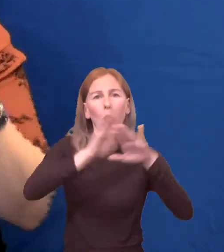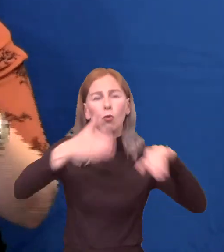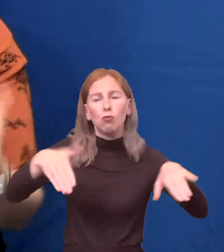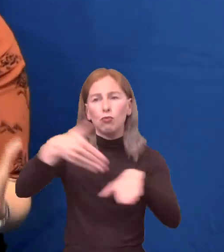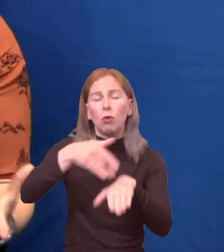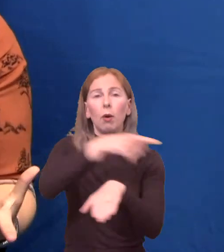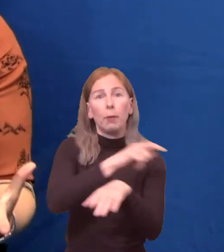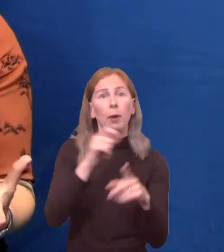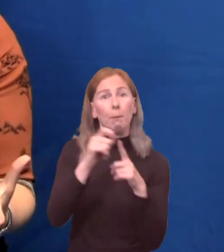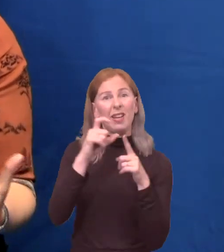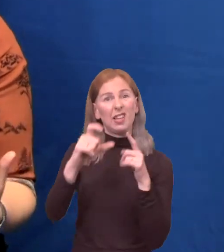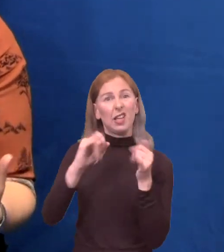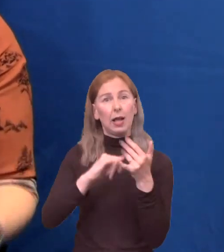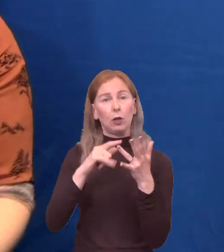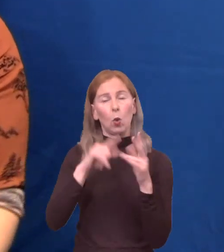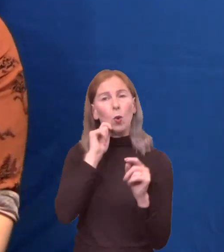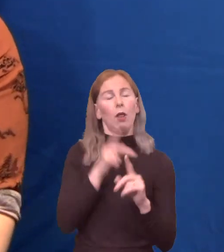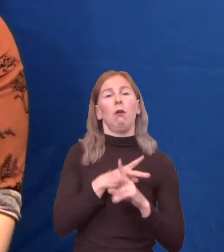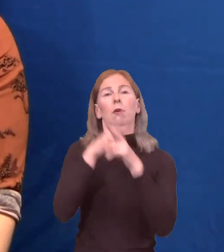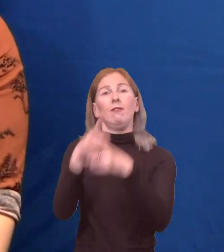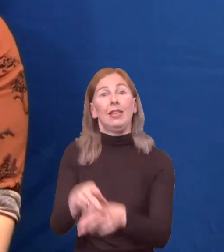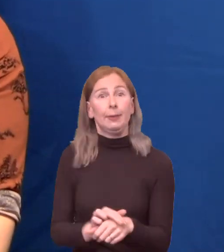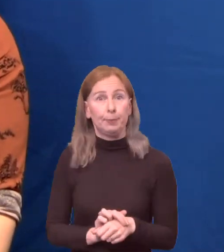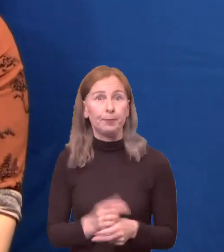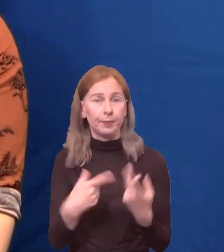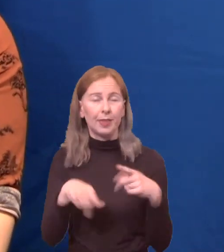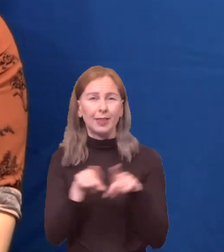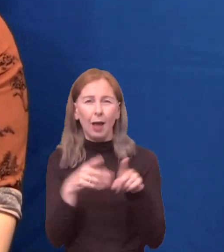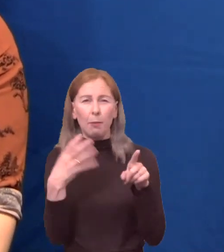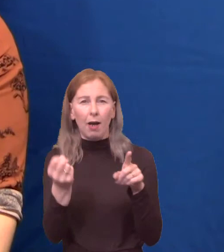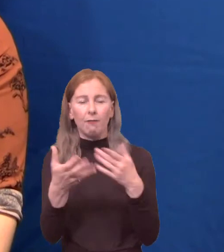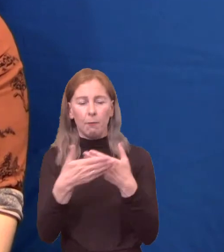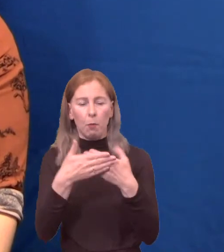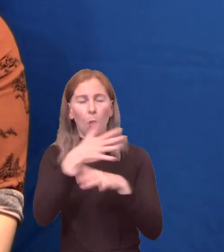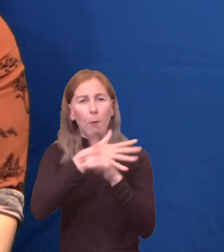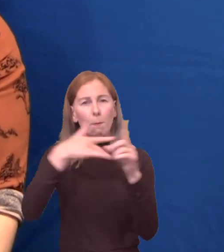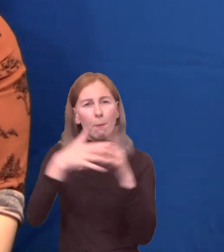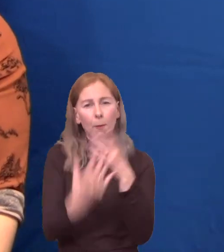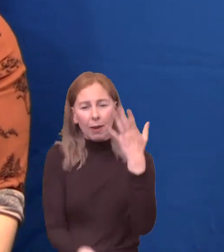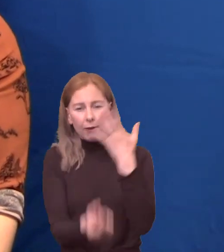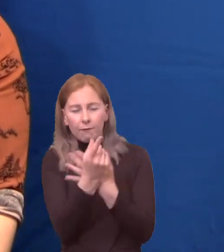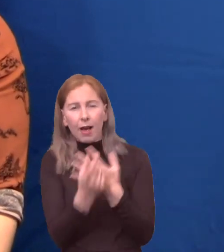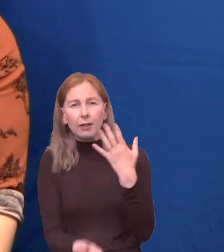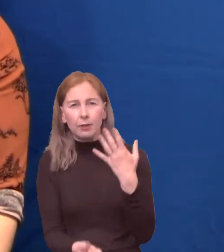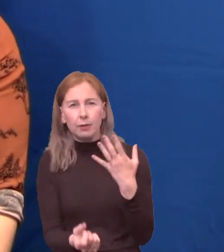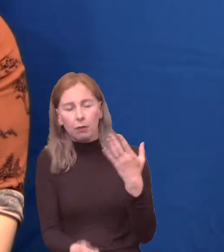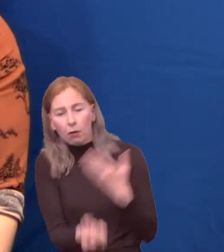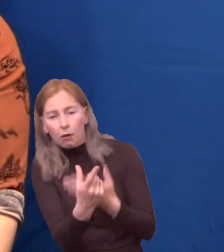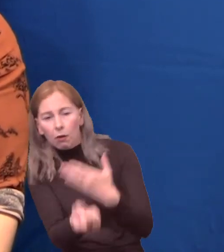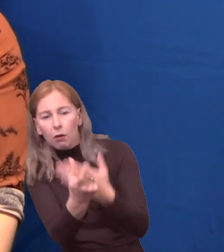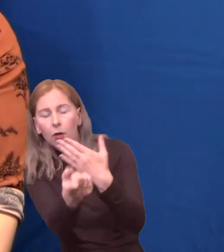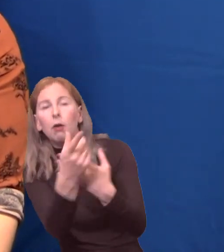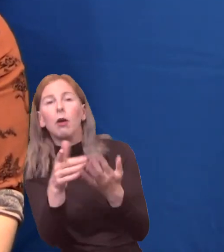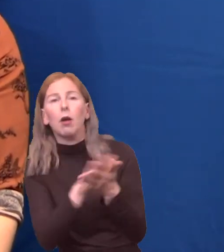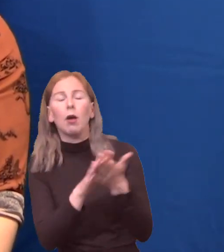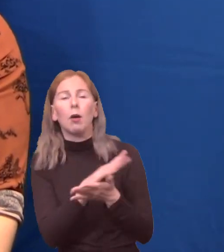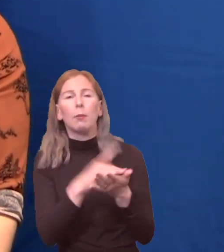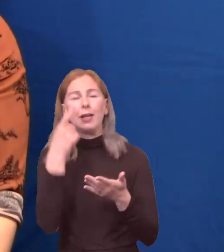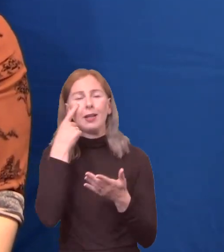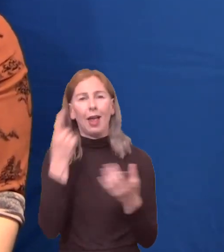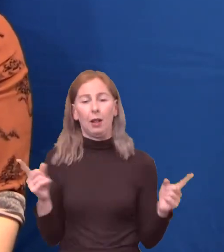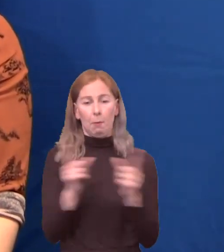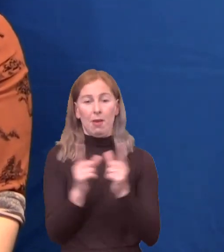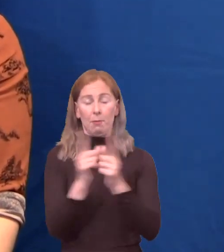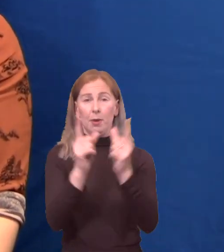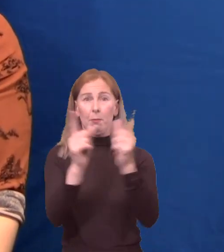sort of more public-facing events where they can have the chance to meet with you and discuss the things that are concerning you in the community. So And we will make